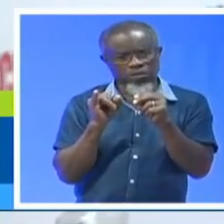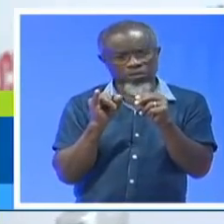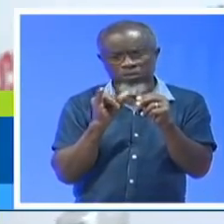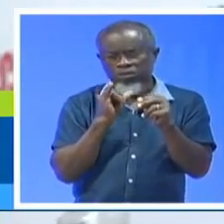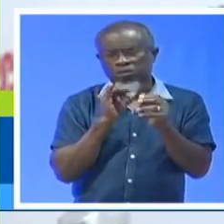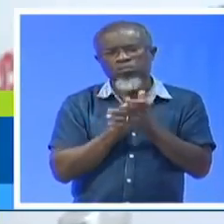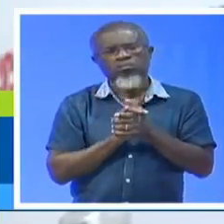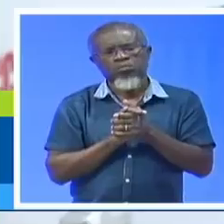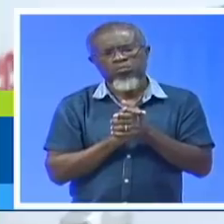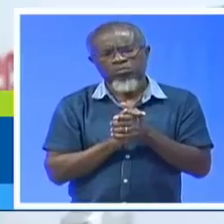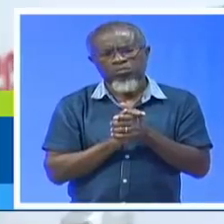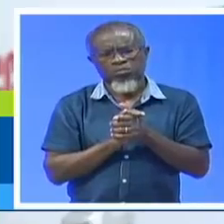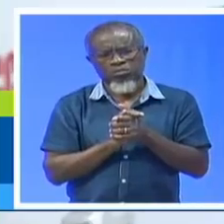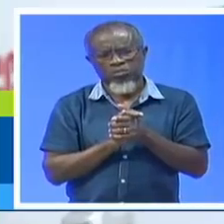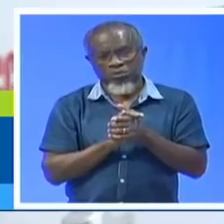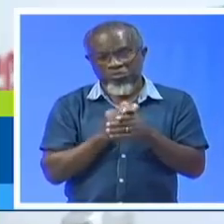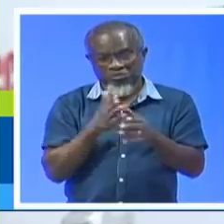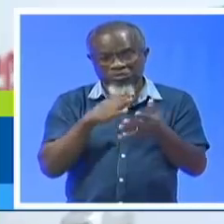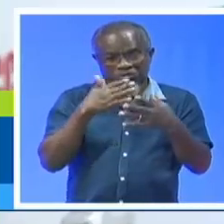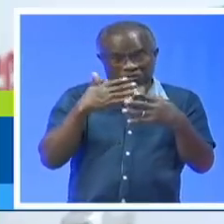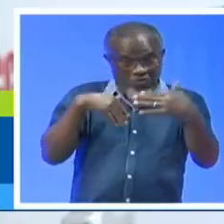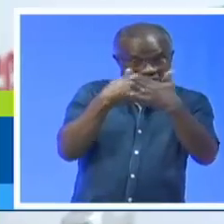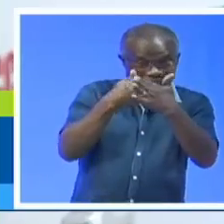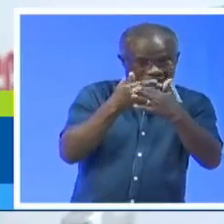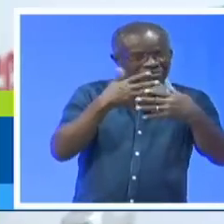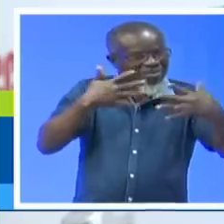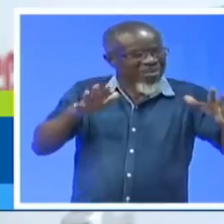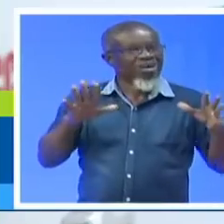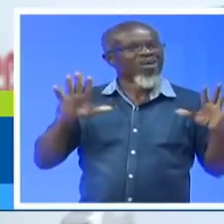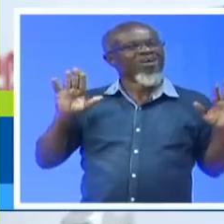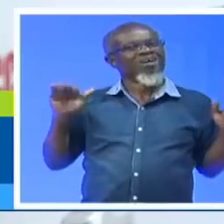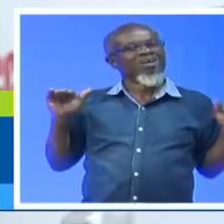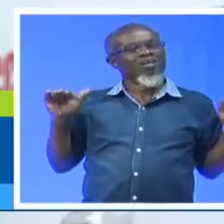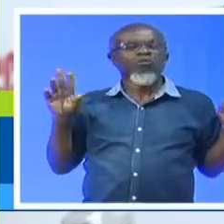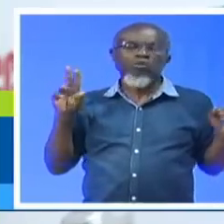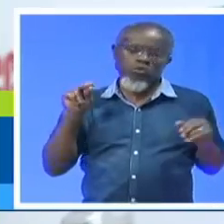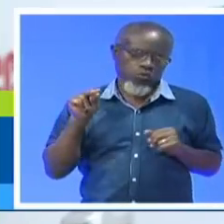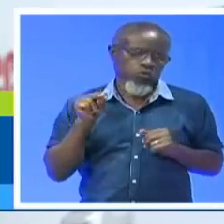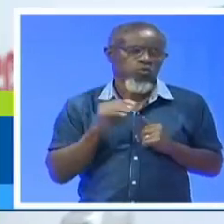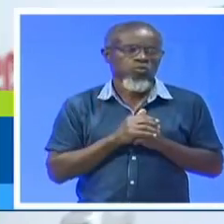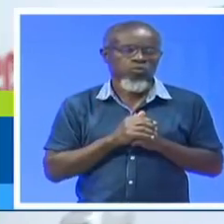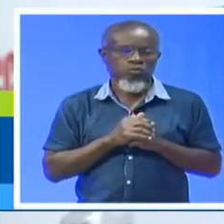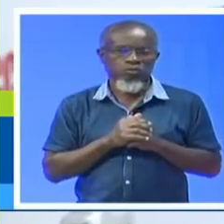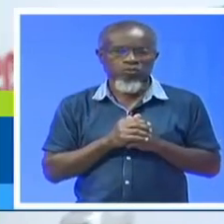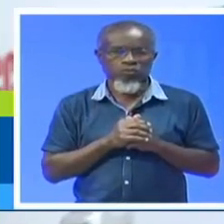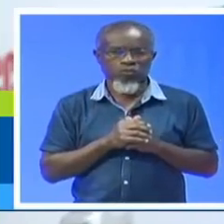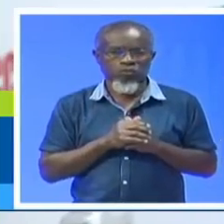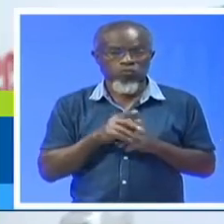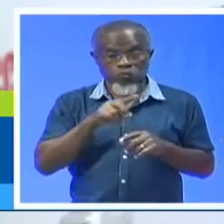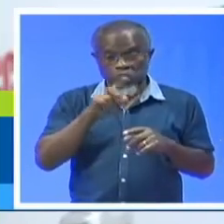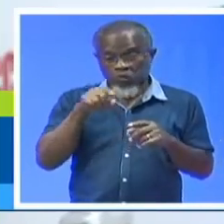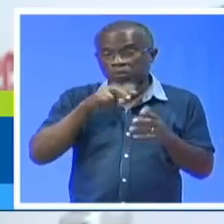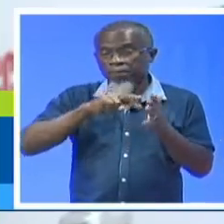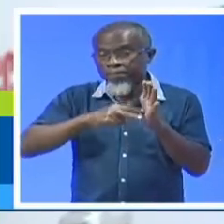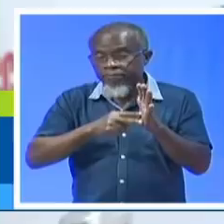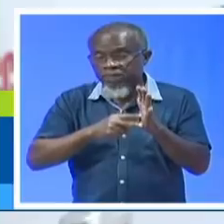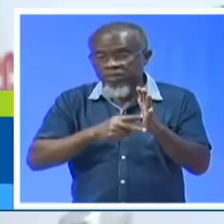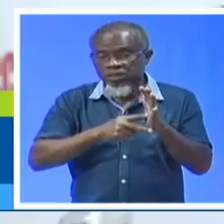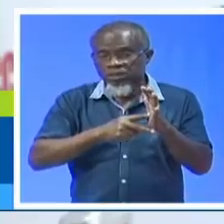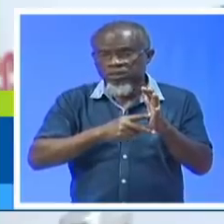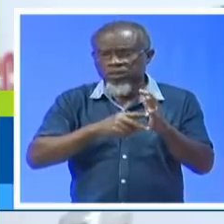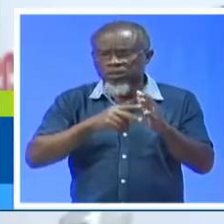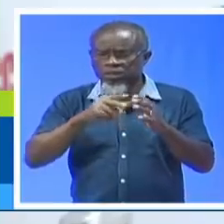Now, when we speak about the level of vaccination required to reach herd immunity, we're speaking about the level of vaccination required